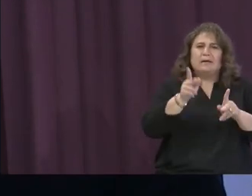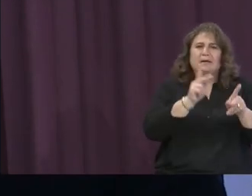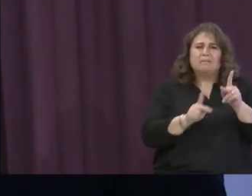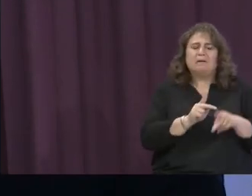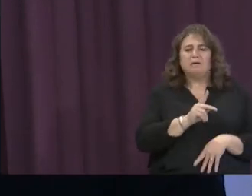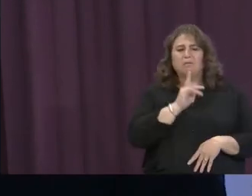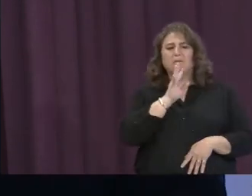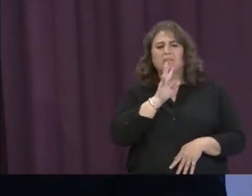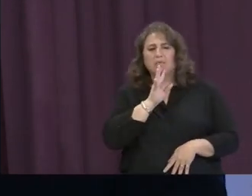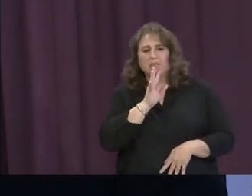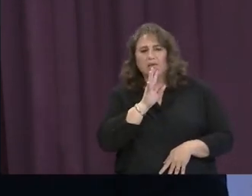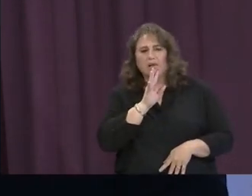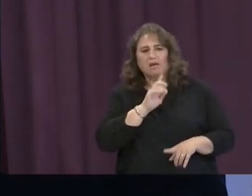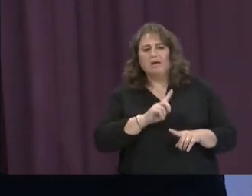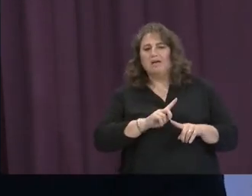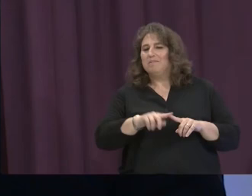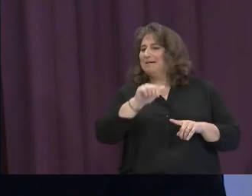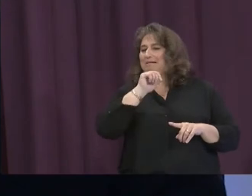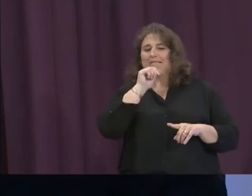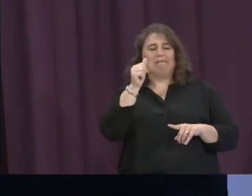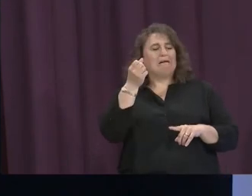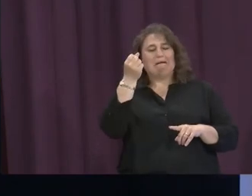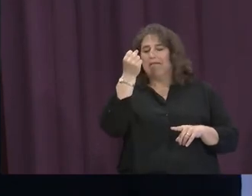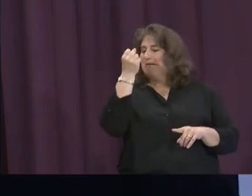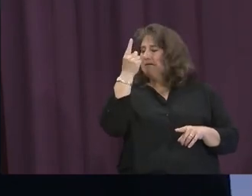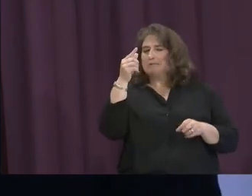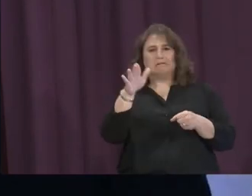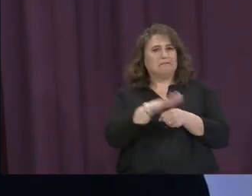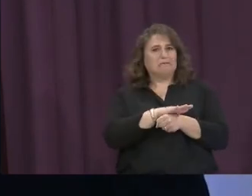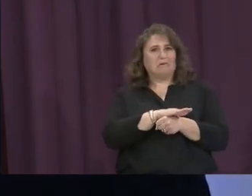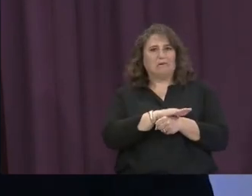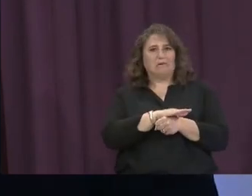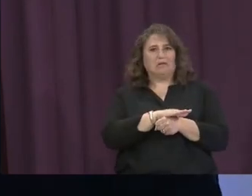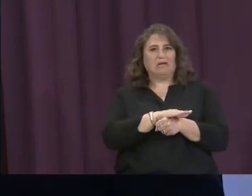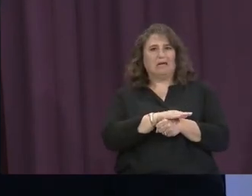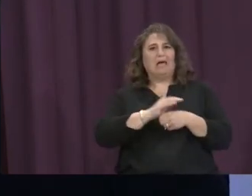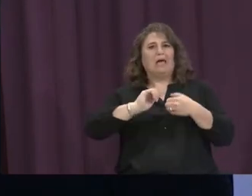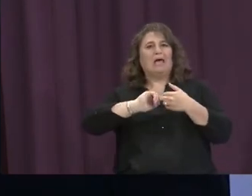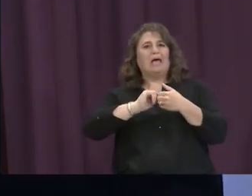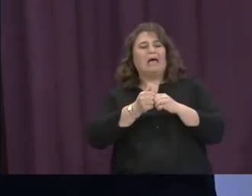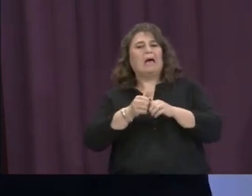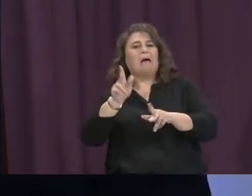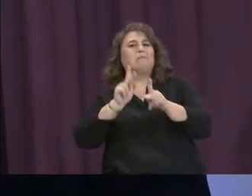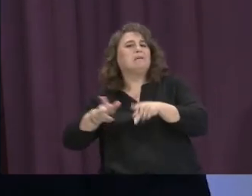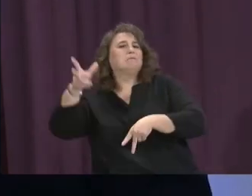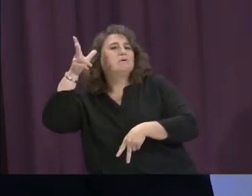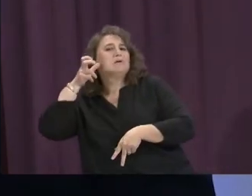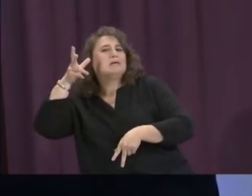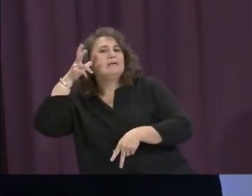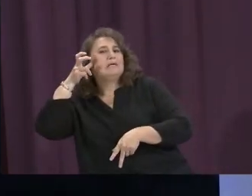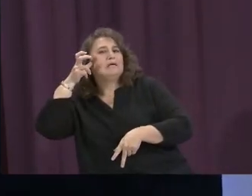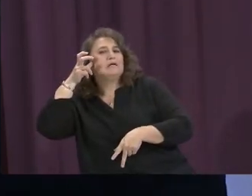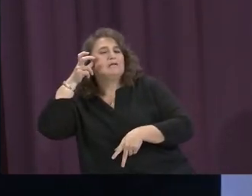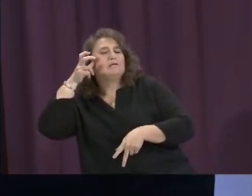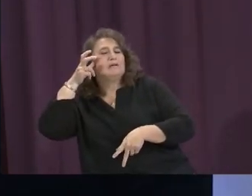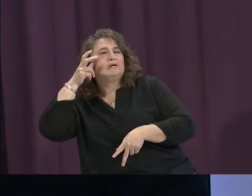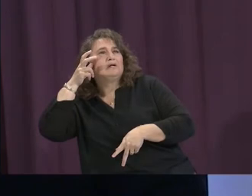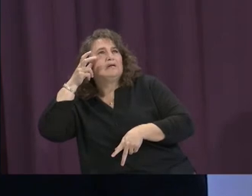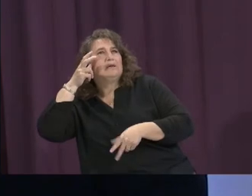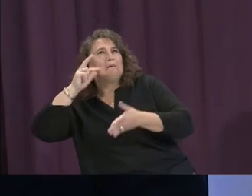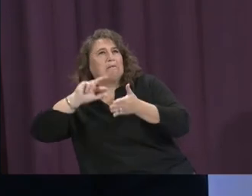and I don't think that they realize how they're being heard and what those words mean. Right.